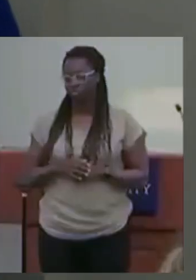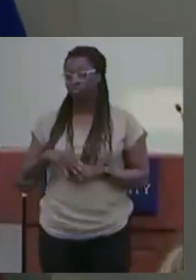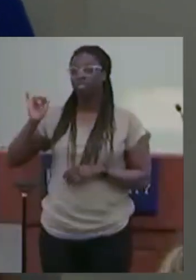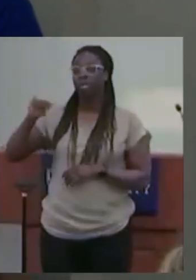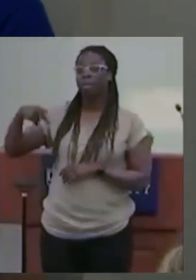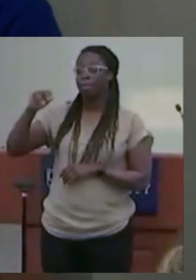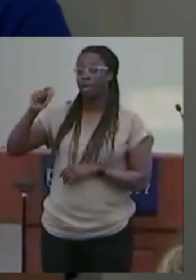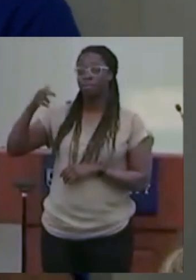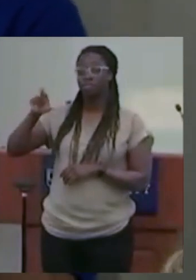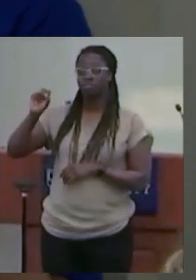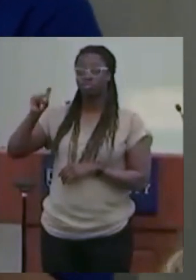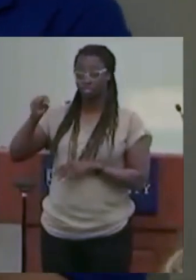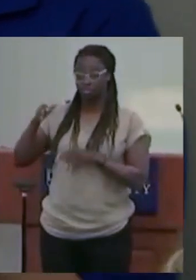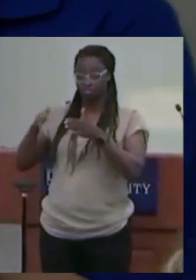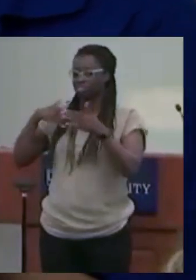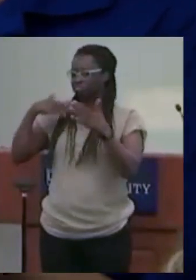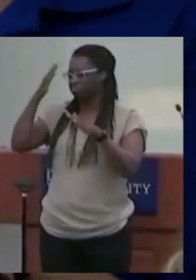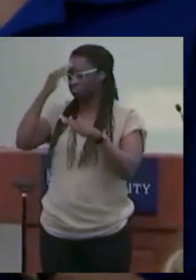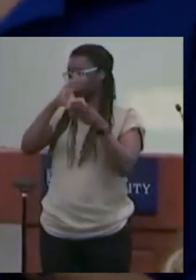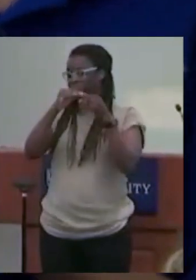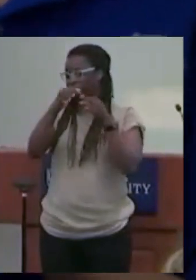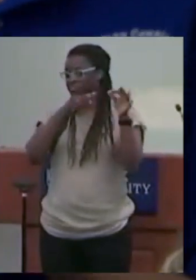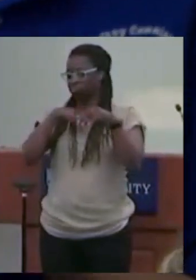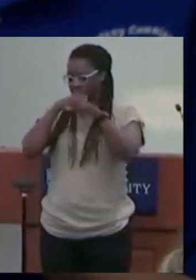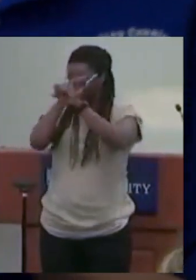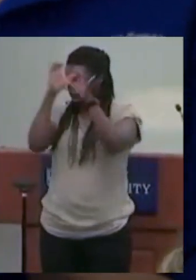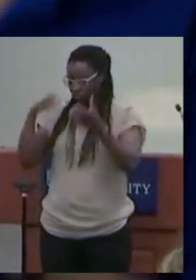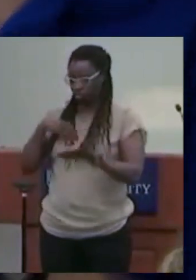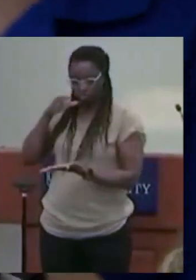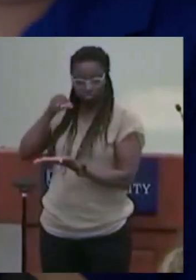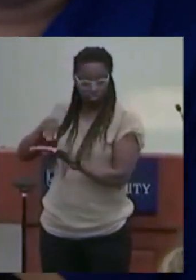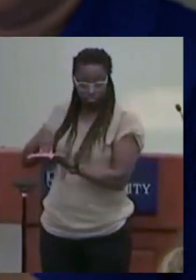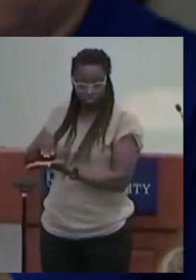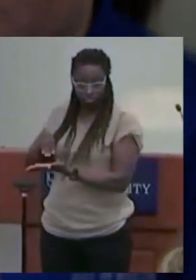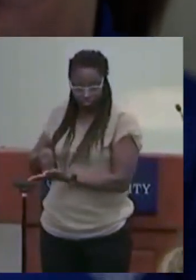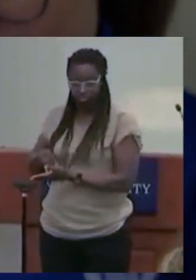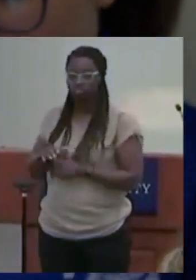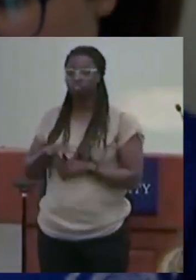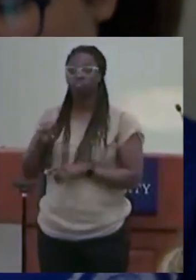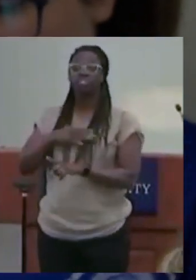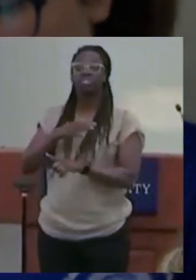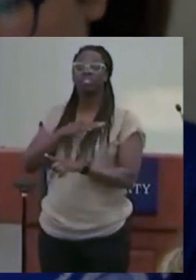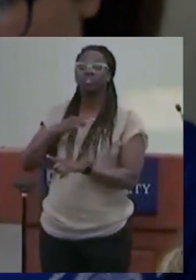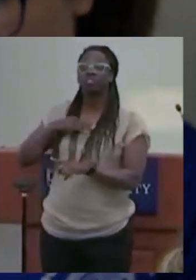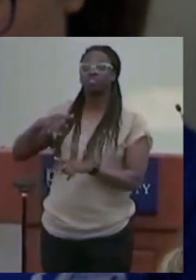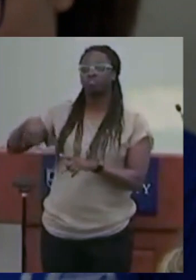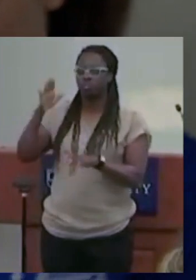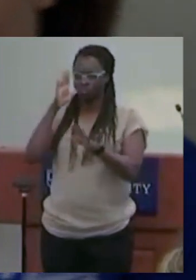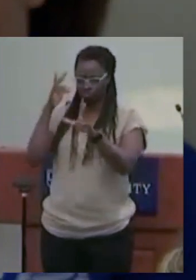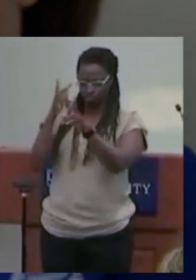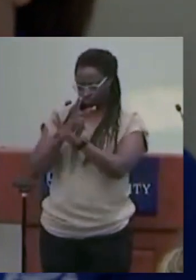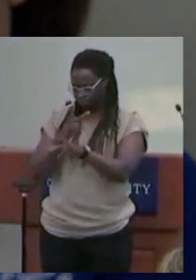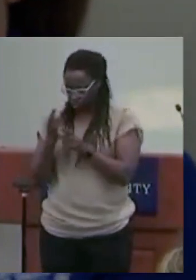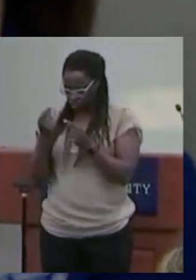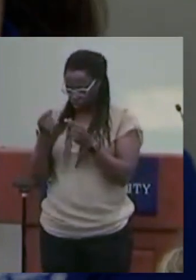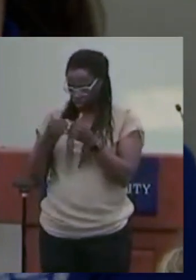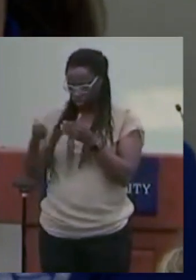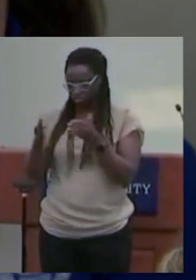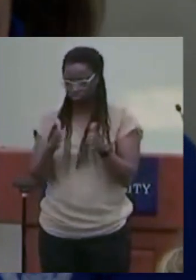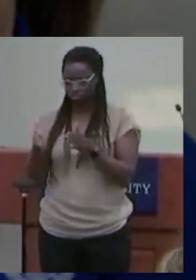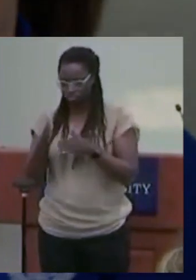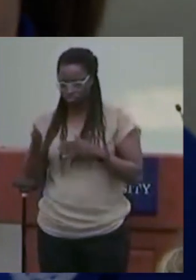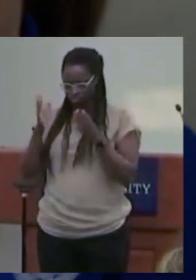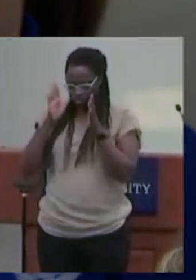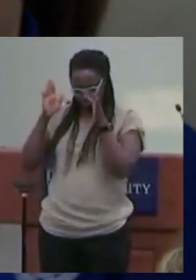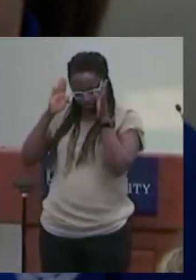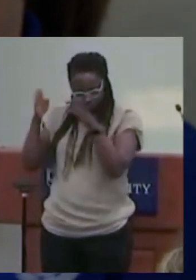your report, and we'll take a look at the curb cuts and the sidewalk, and we'll communicate with Public Works to